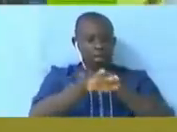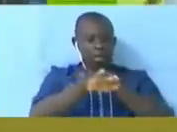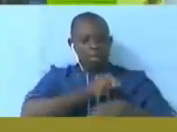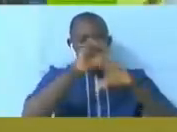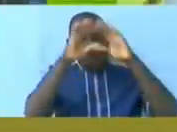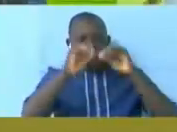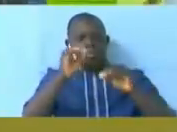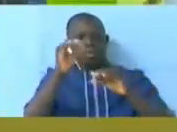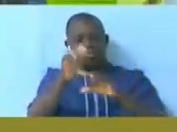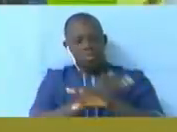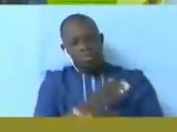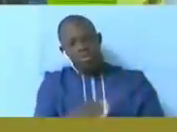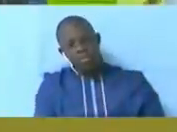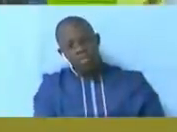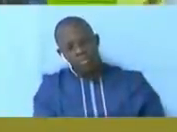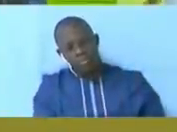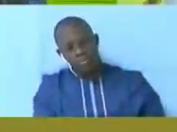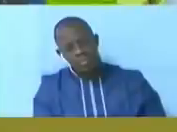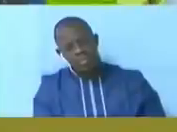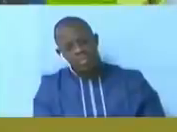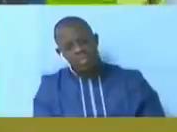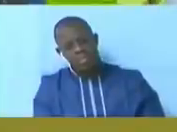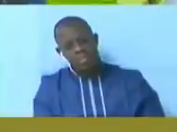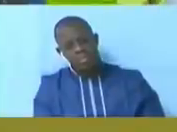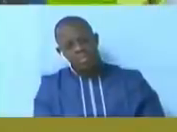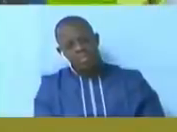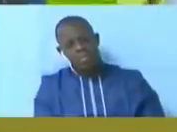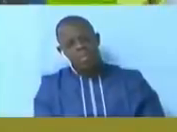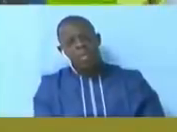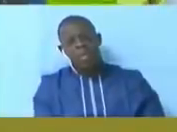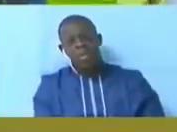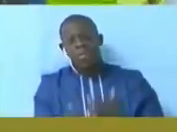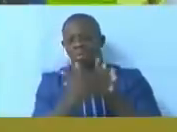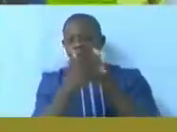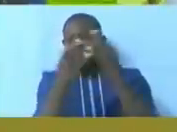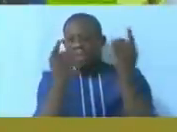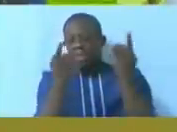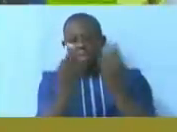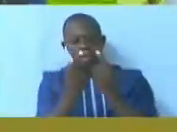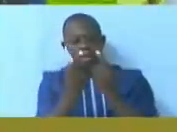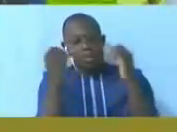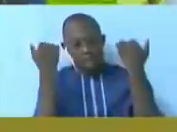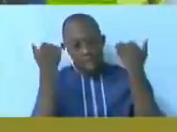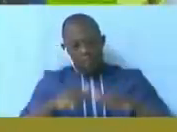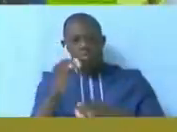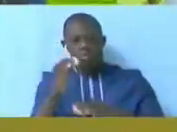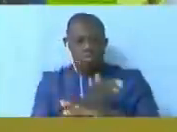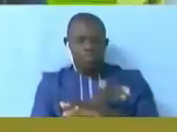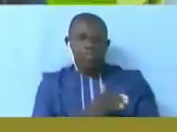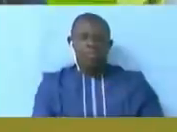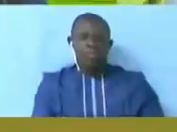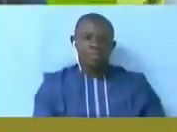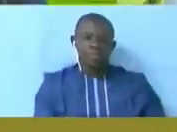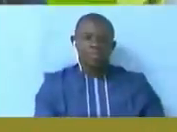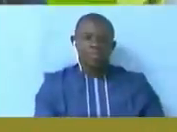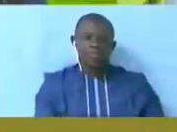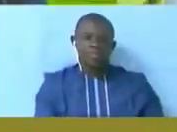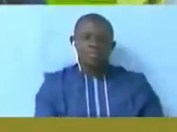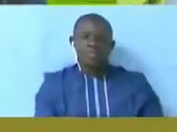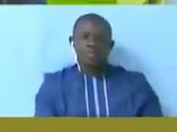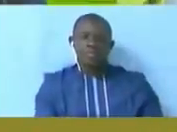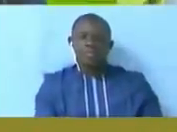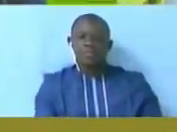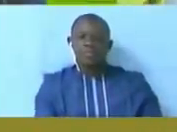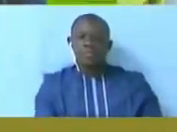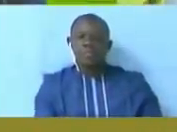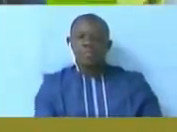kabula kabori katala official kon. So many things happened. So ku jama lekata. But the picture was all, it